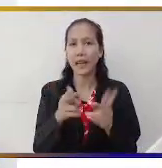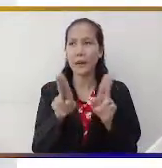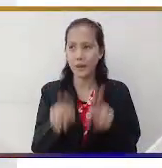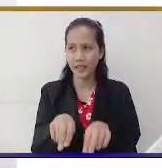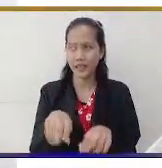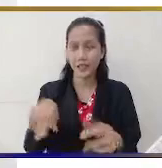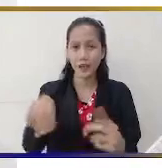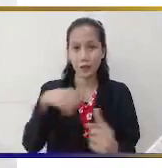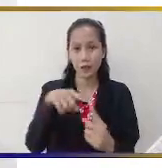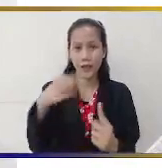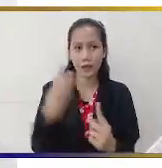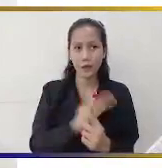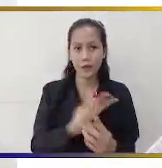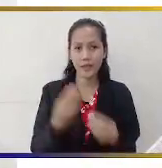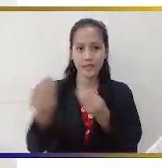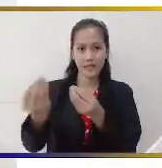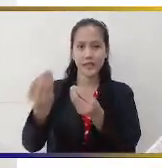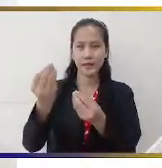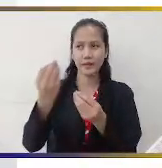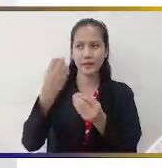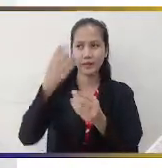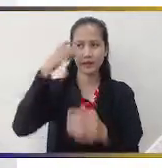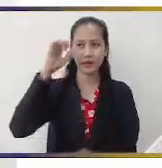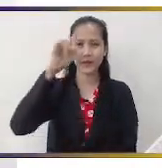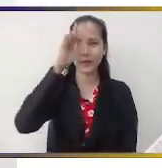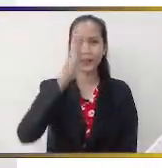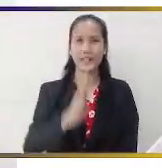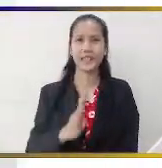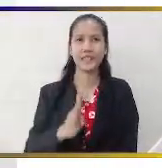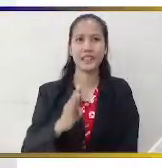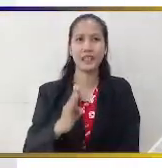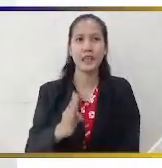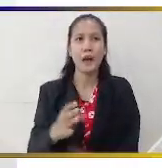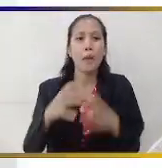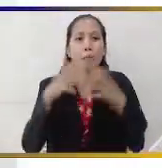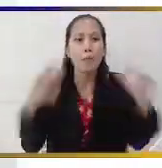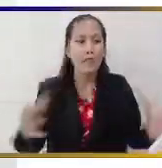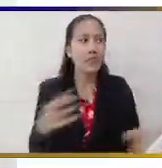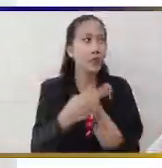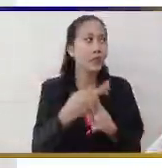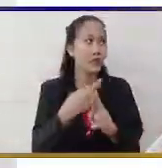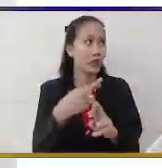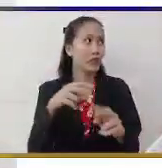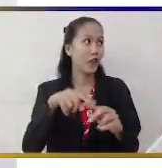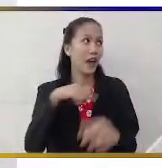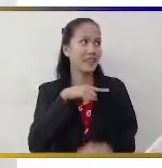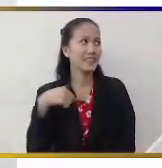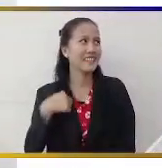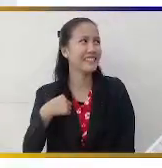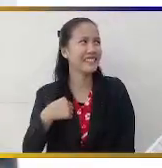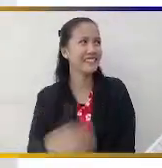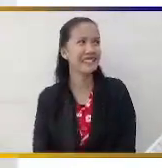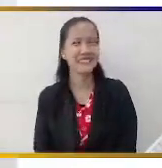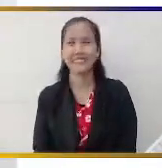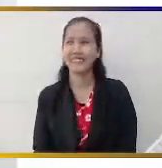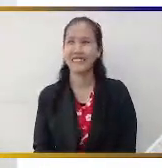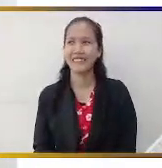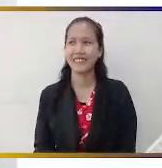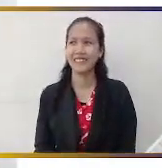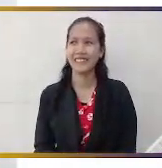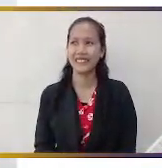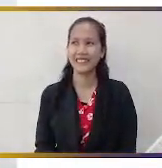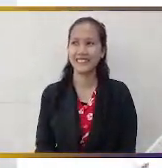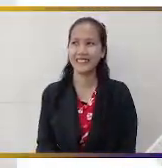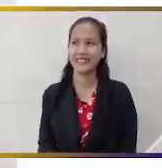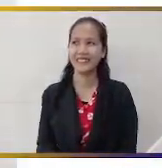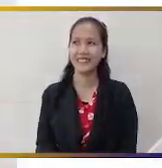Me. You can't outgive God. I gave and gave and gave and gave. I didn't know what